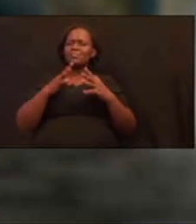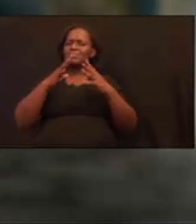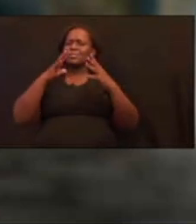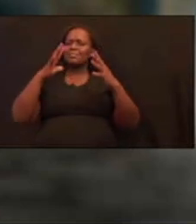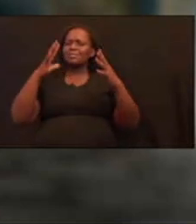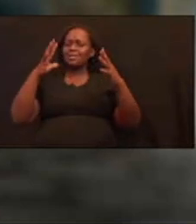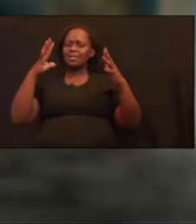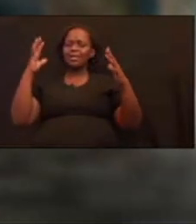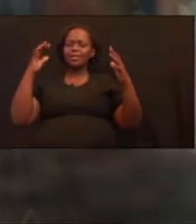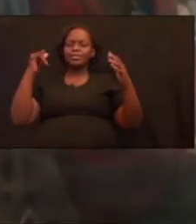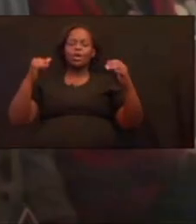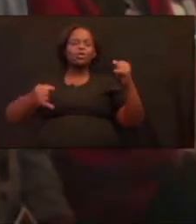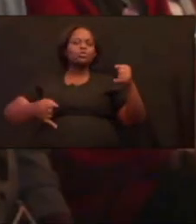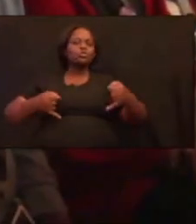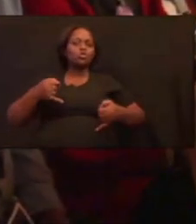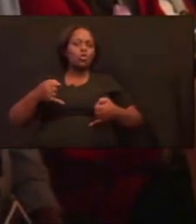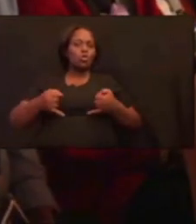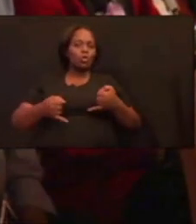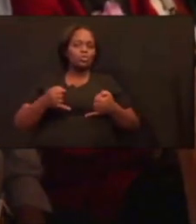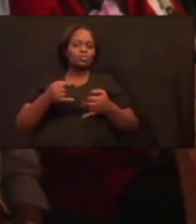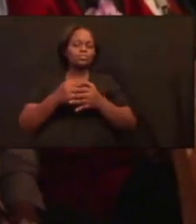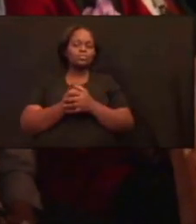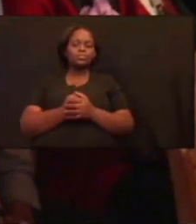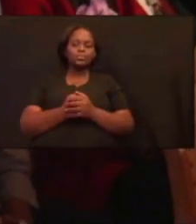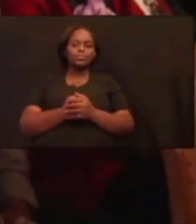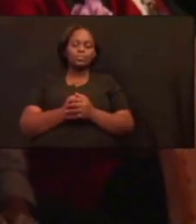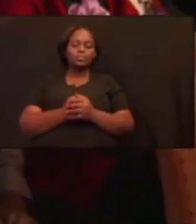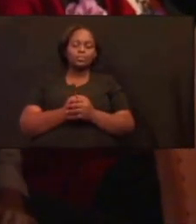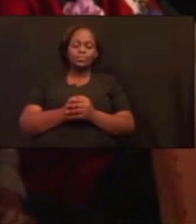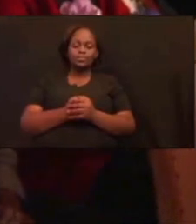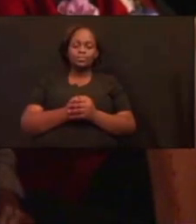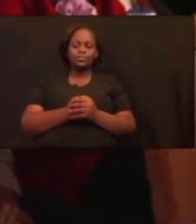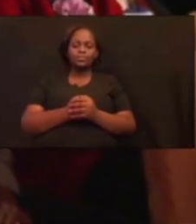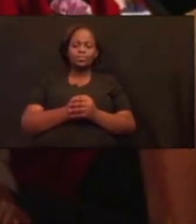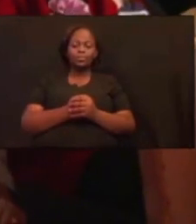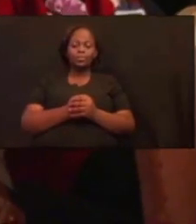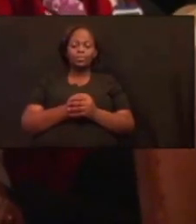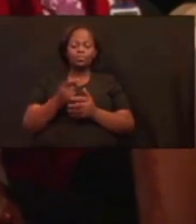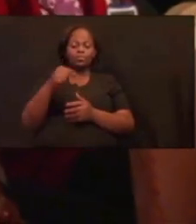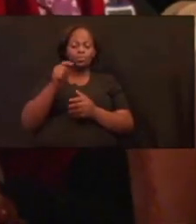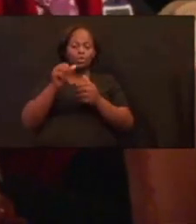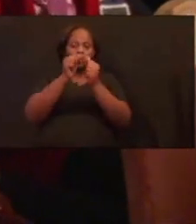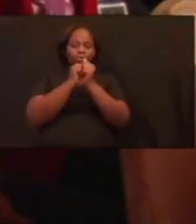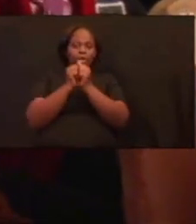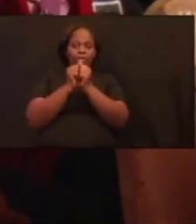There was great joy in that city. Are we together?